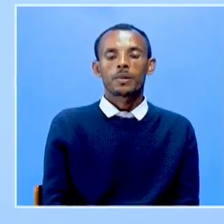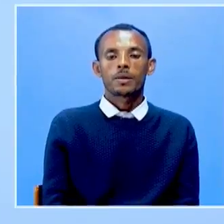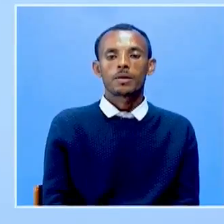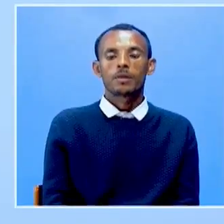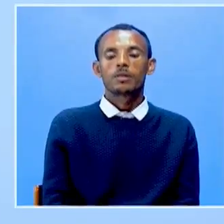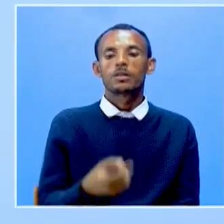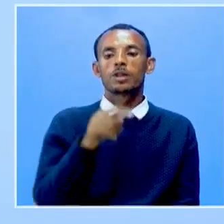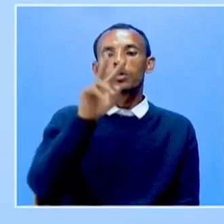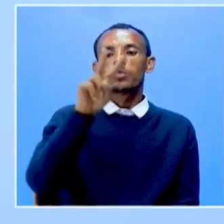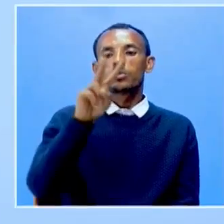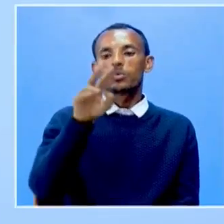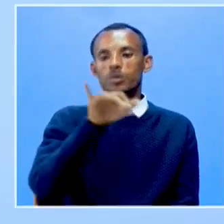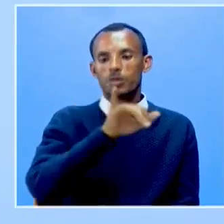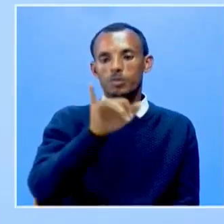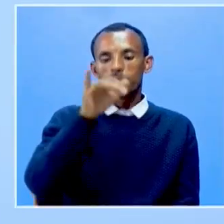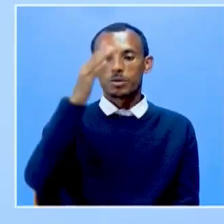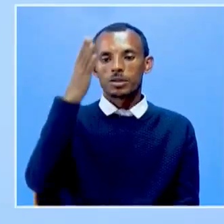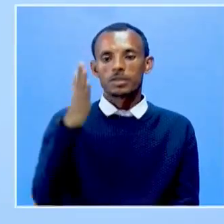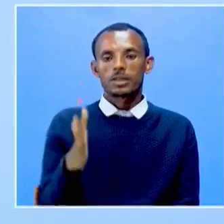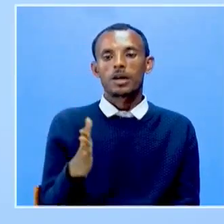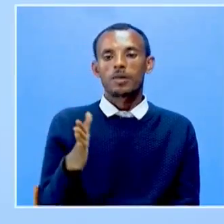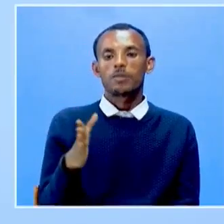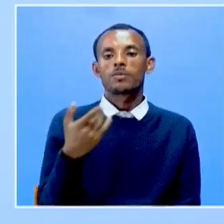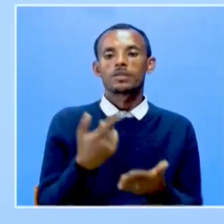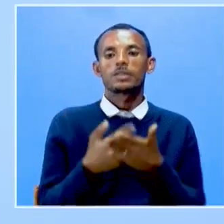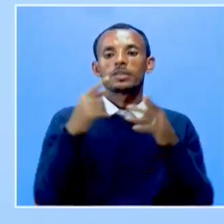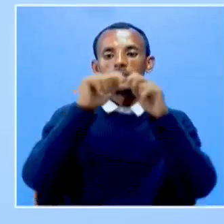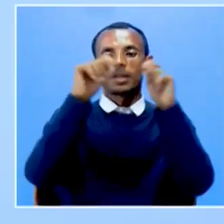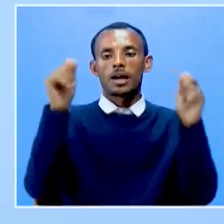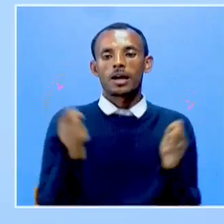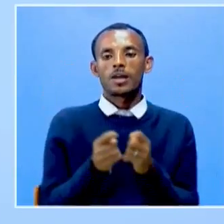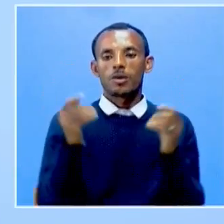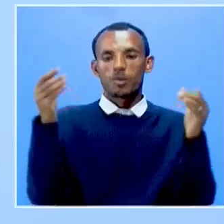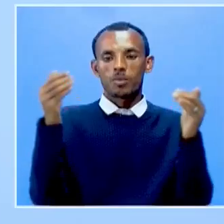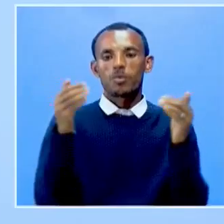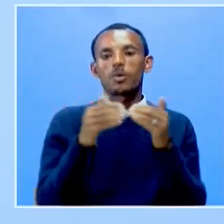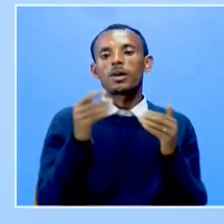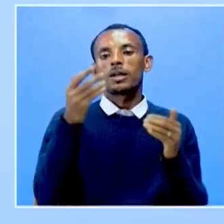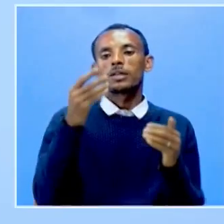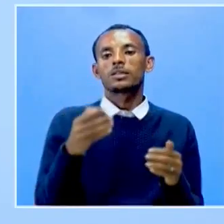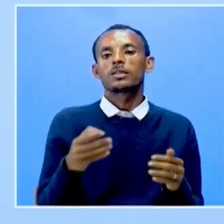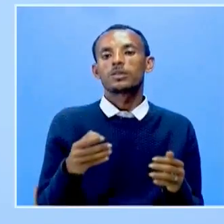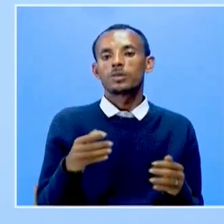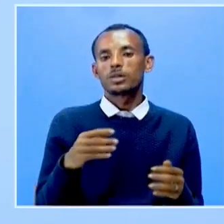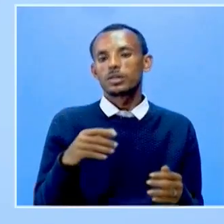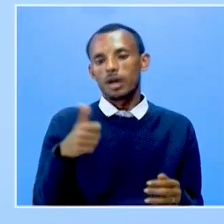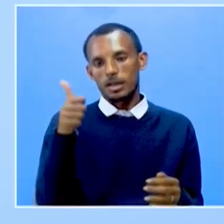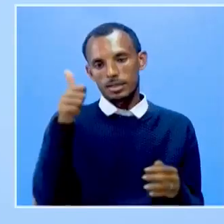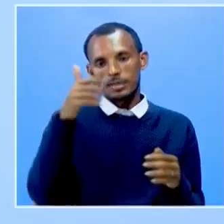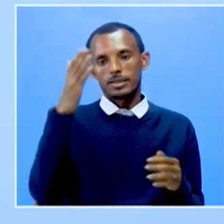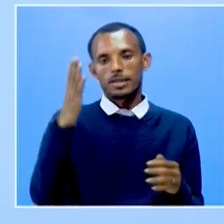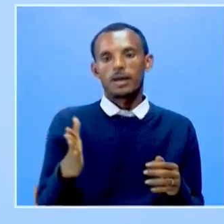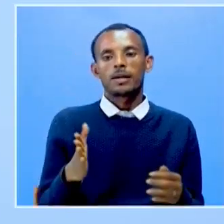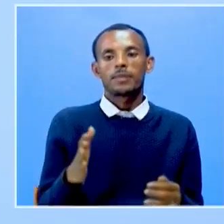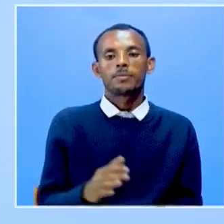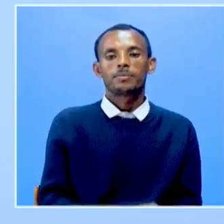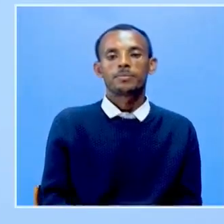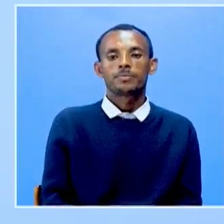the two corresponding sides of this triangle is congruent with the two corresponding sides with this